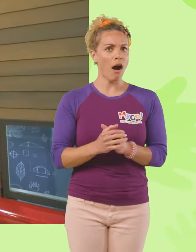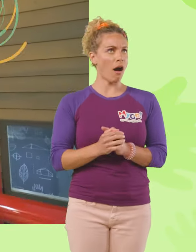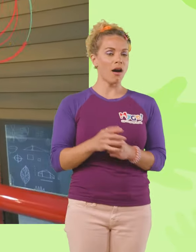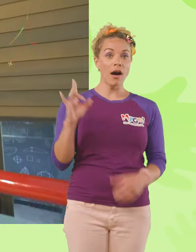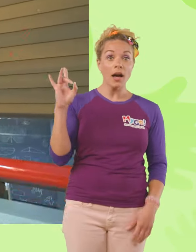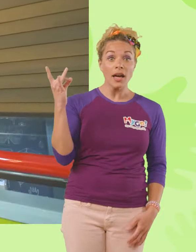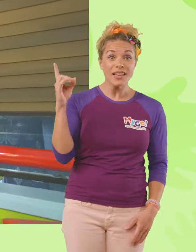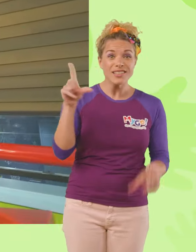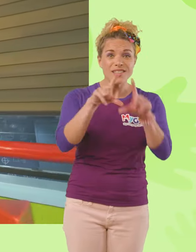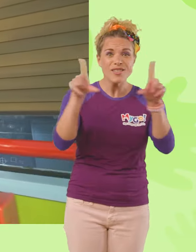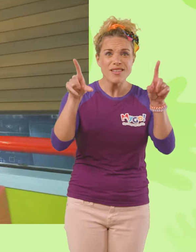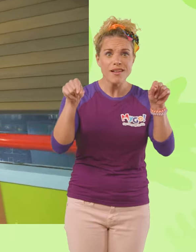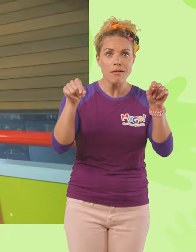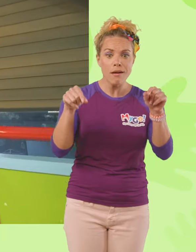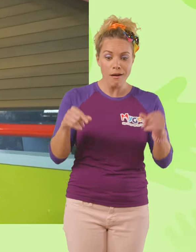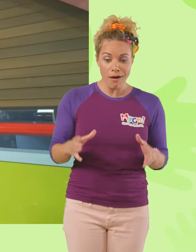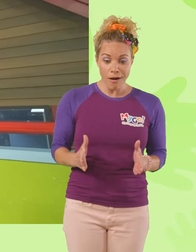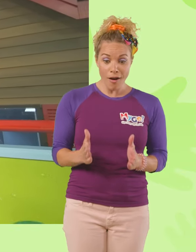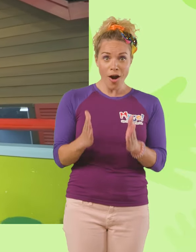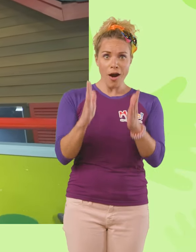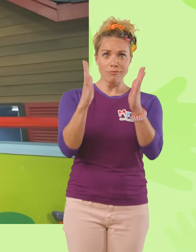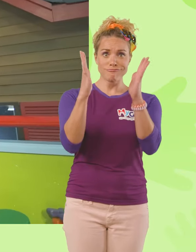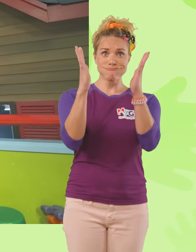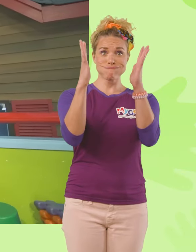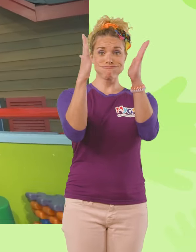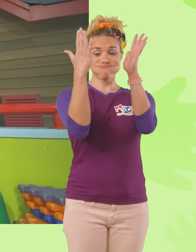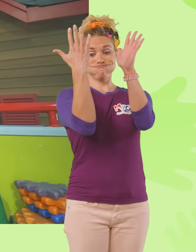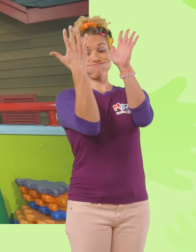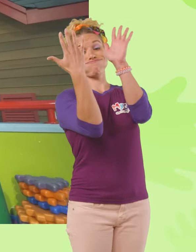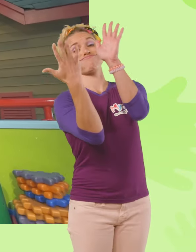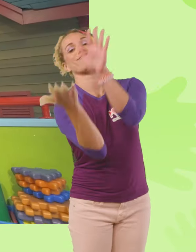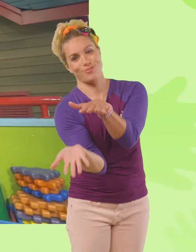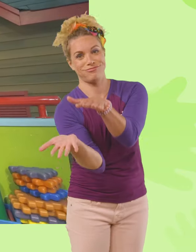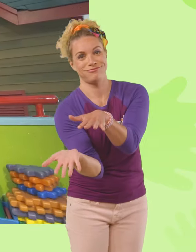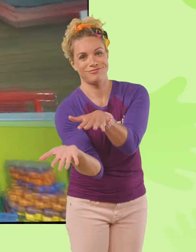1, 2, 3, 4, 5, 6, 7, 8, 9, 10, 11, 12, 13, 14, 15, 16, 17, 18. 18 bricks coming down! Whoa!